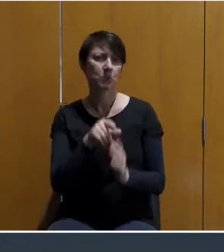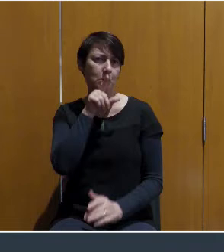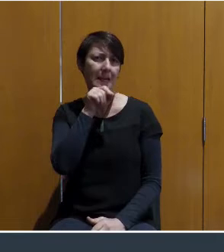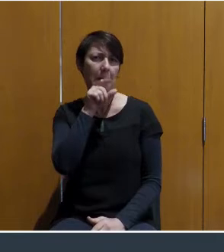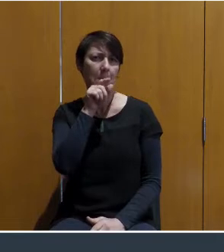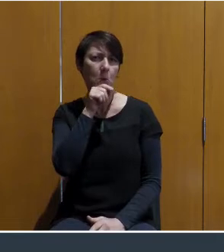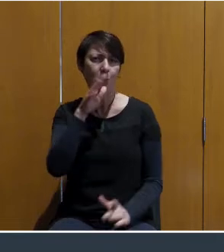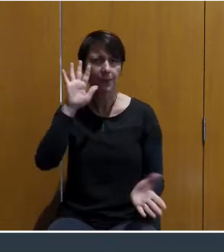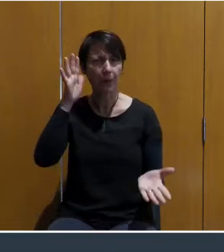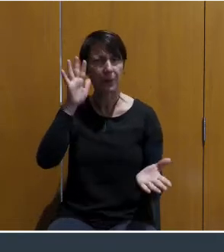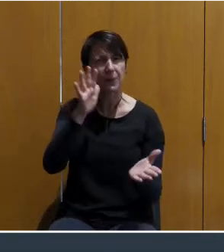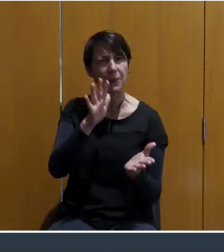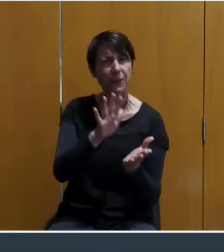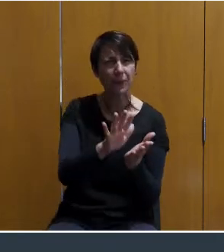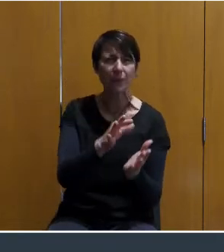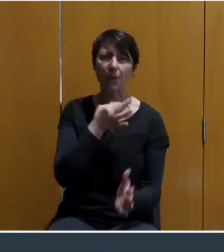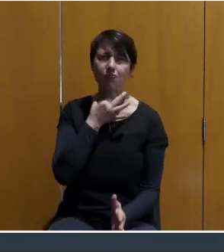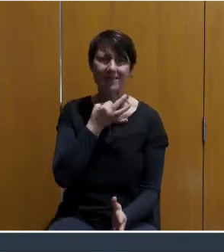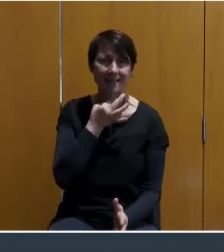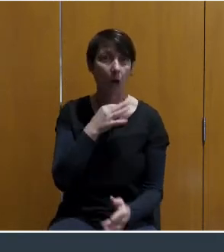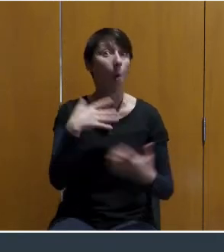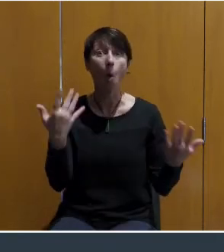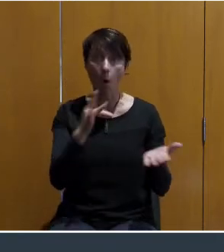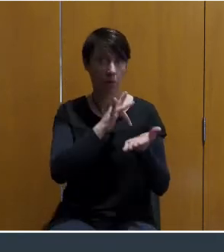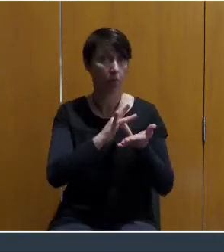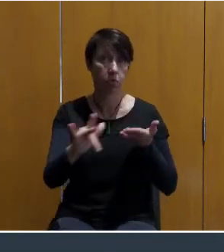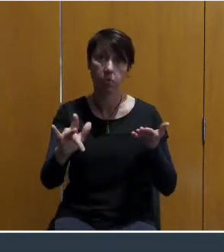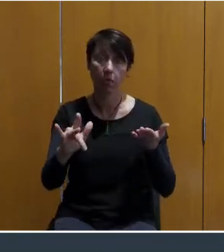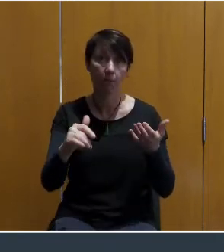extinct. We are all aware that the introduction